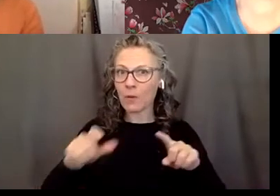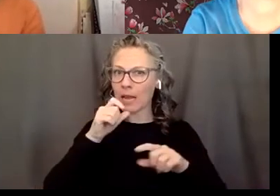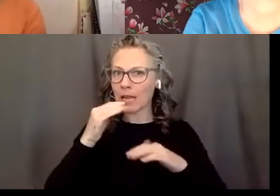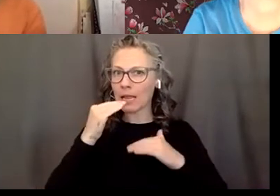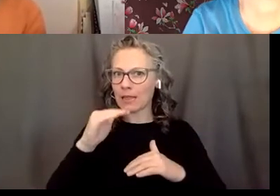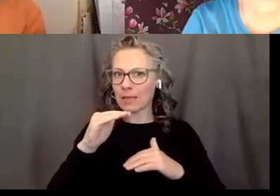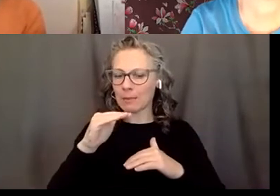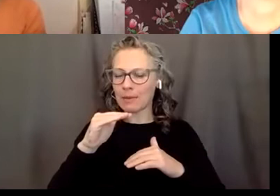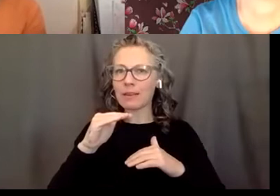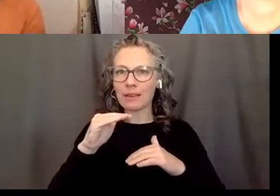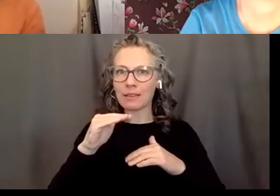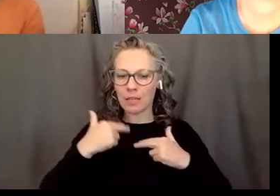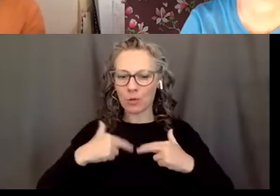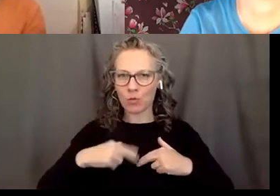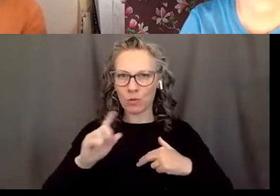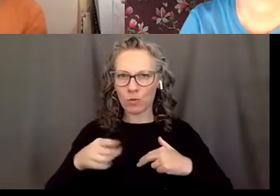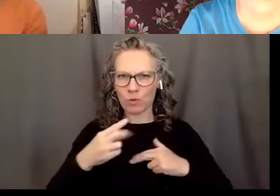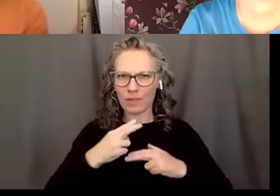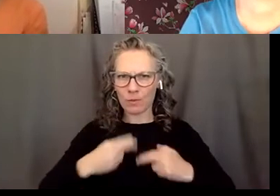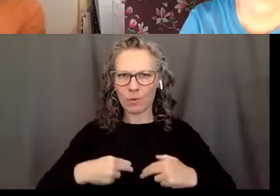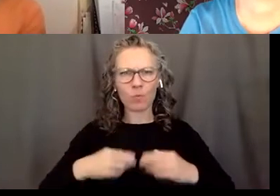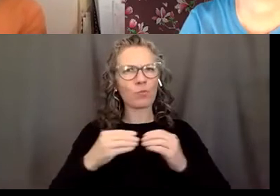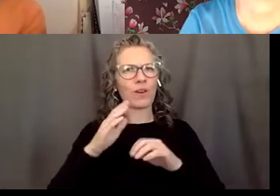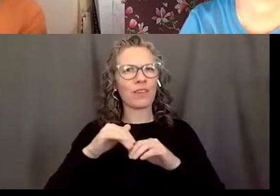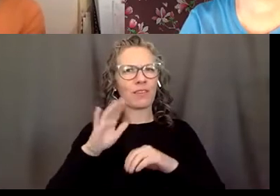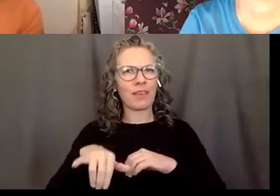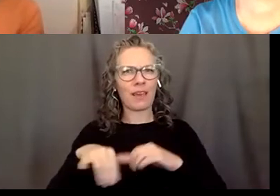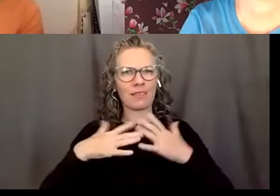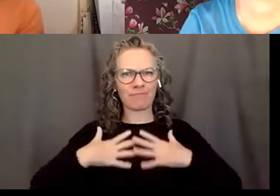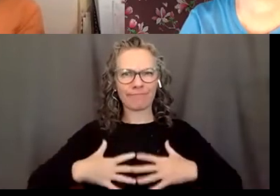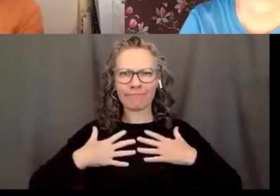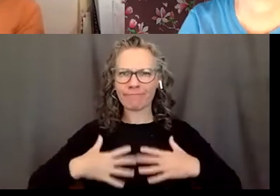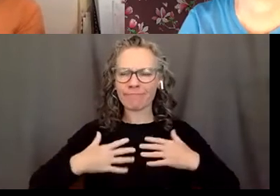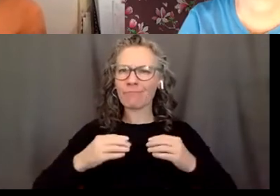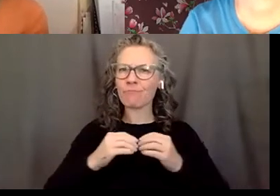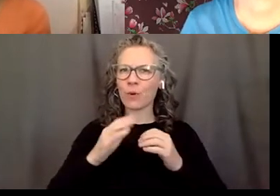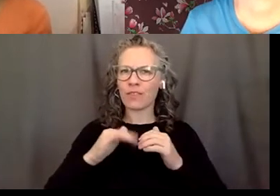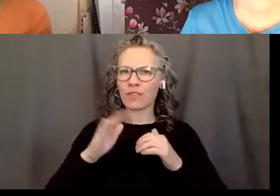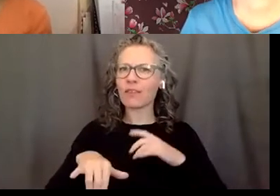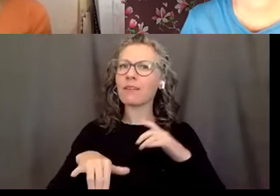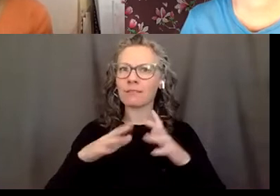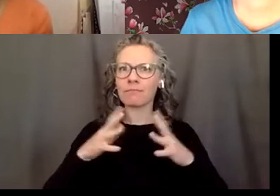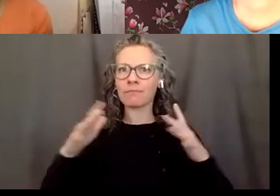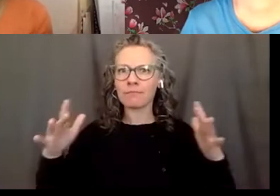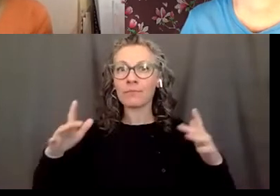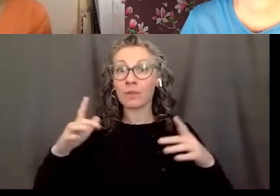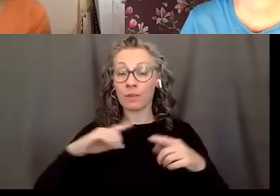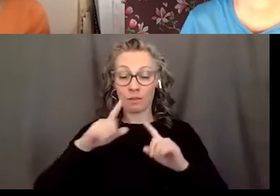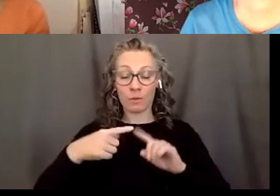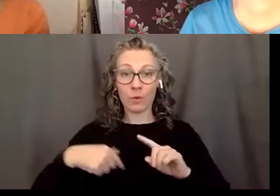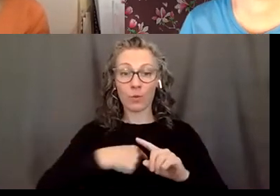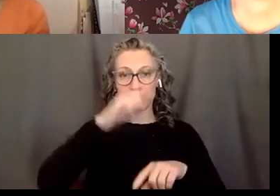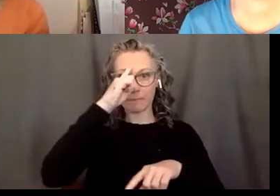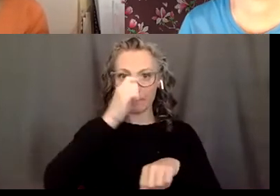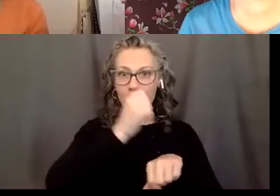by that human body. We're so much more than just this physicality. And so when we are setting these affirmations, when we're